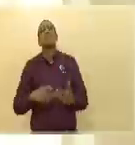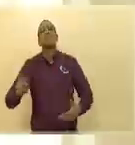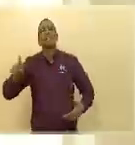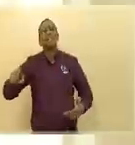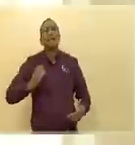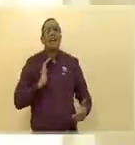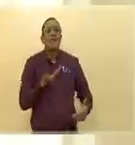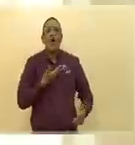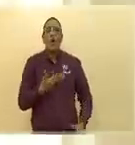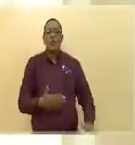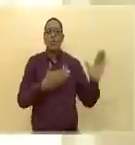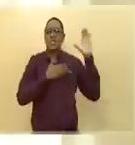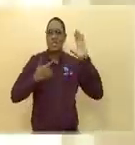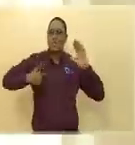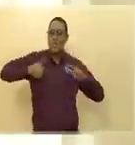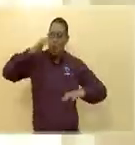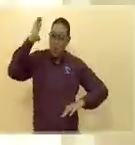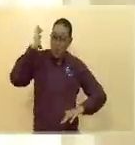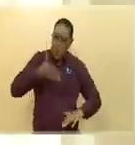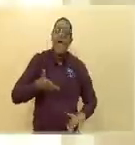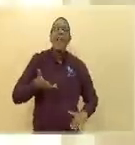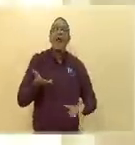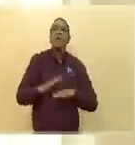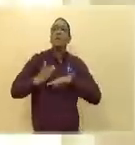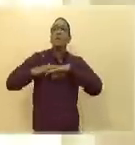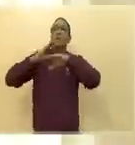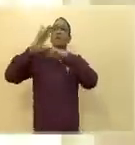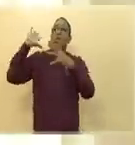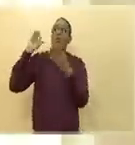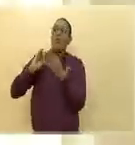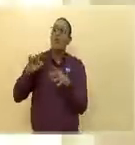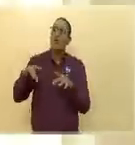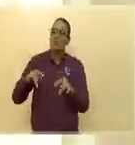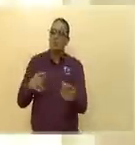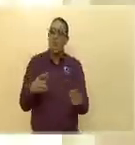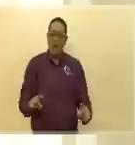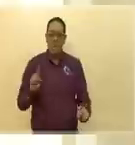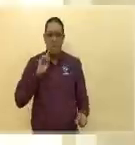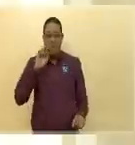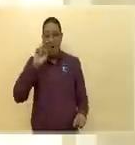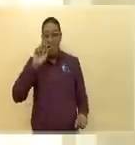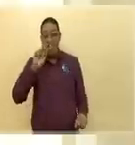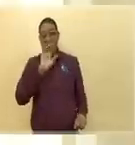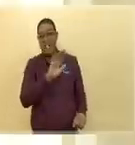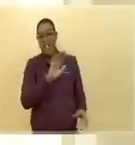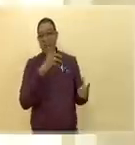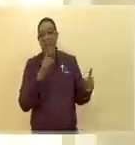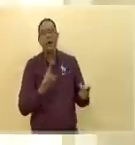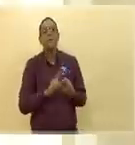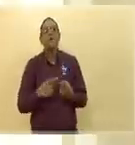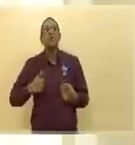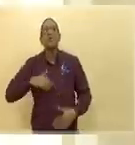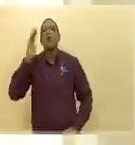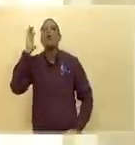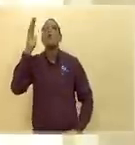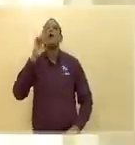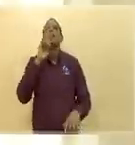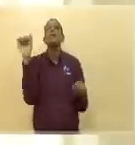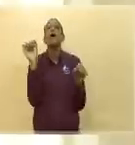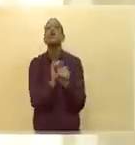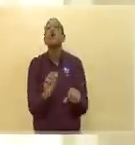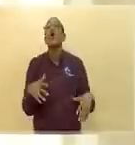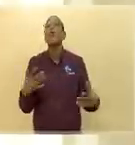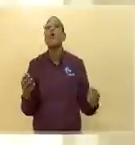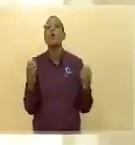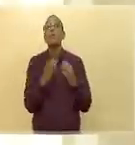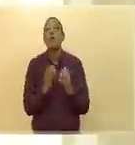our citizens. We will increase the overall efficiency of the RGD, and we will ensure that